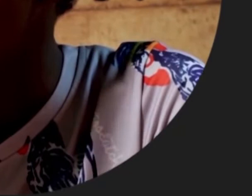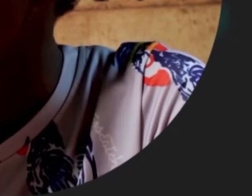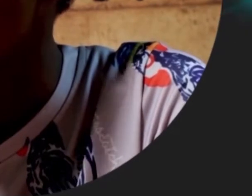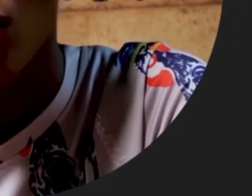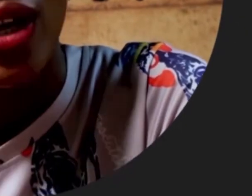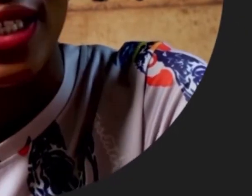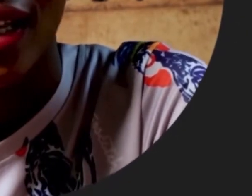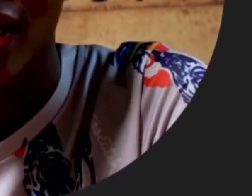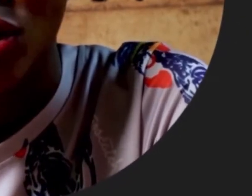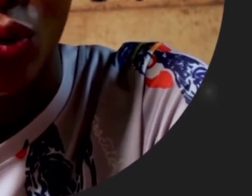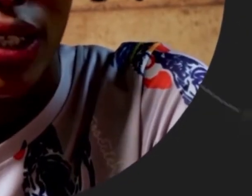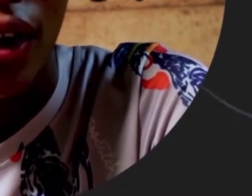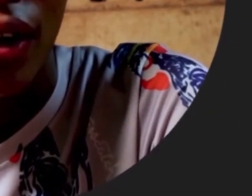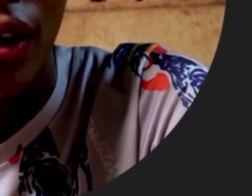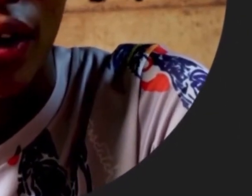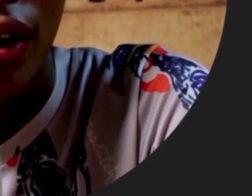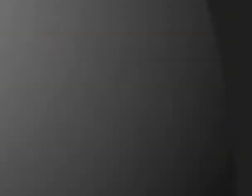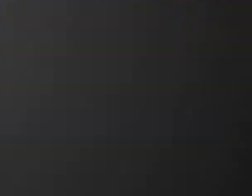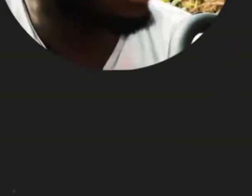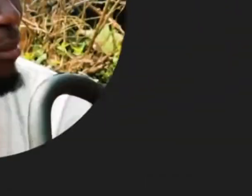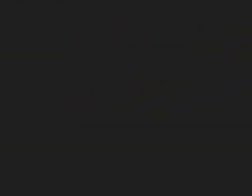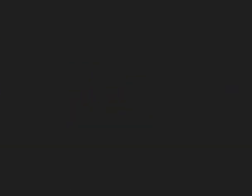Twali chintu cha tuinza kula cheranga si anta.